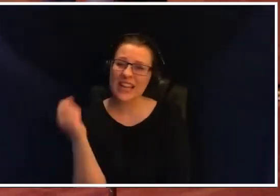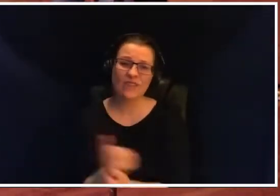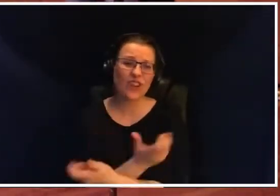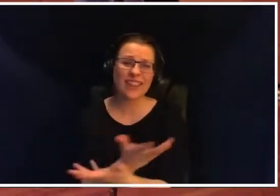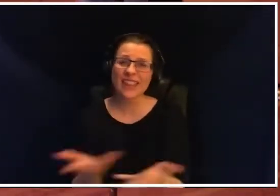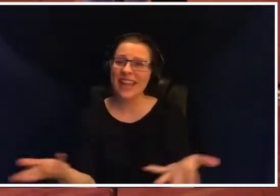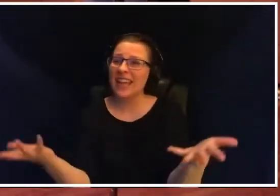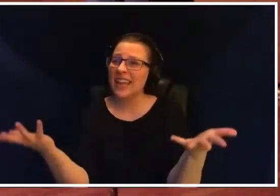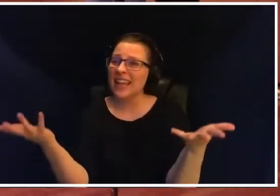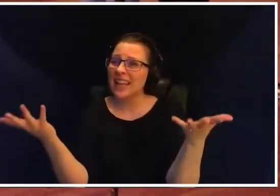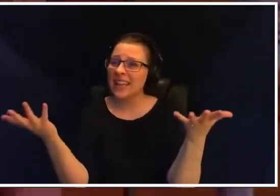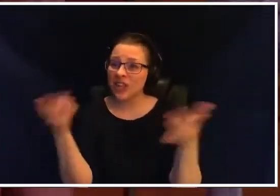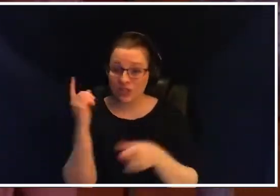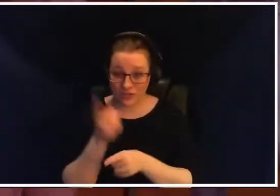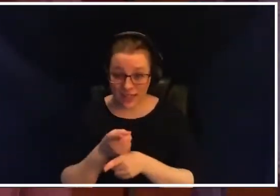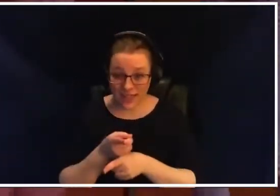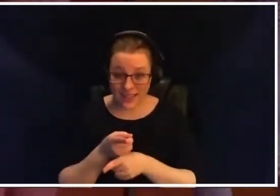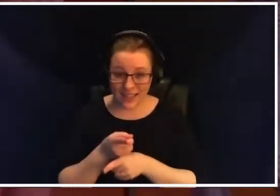everything.